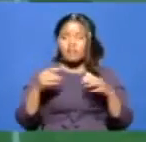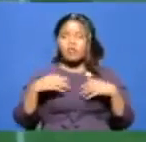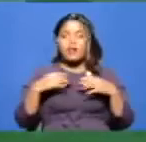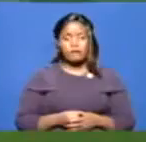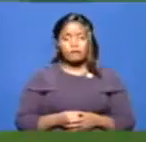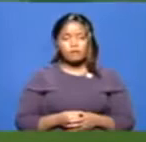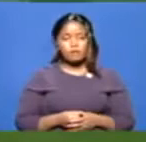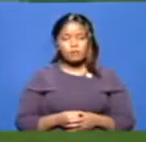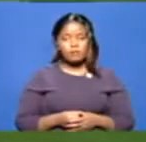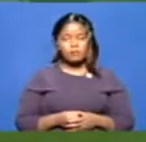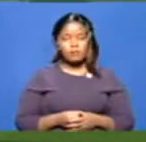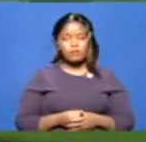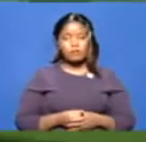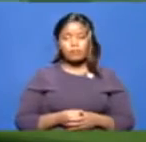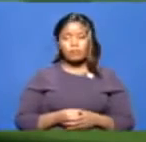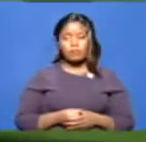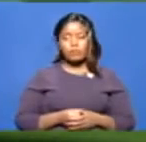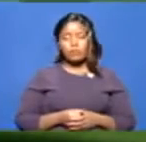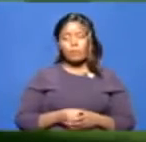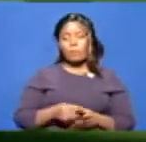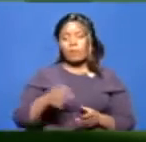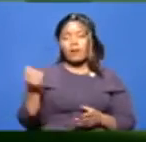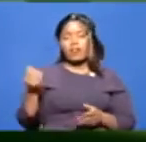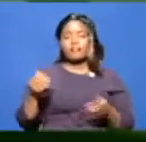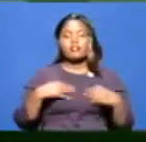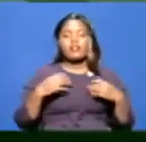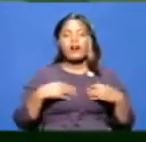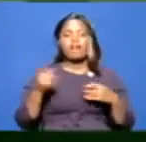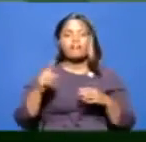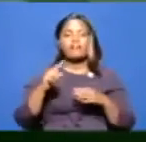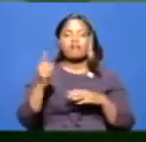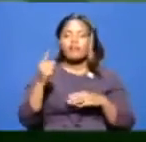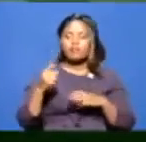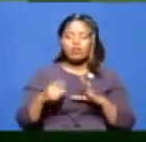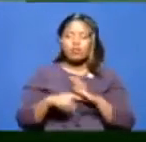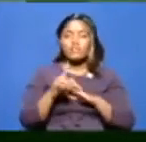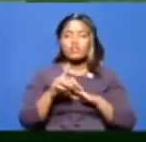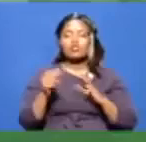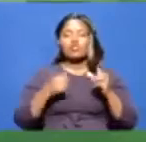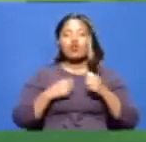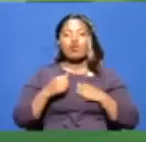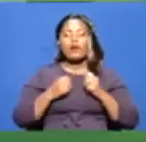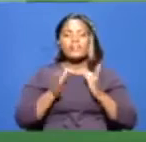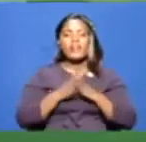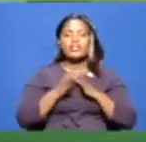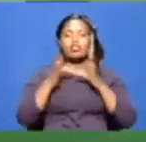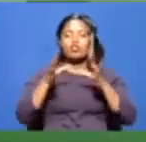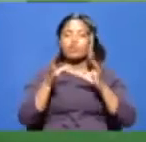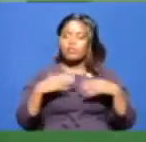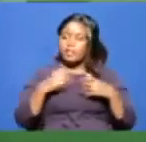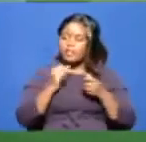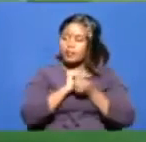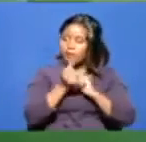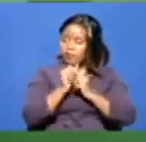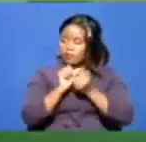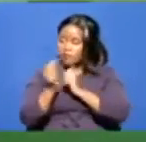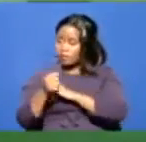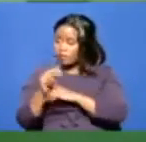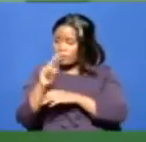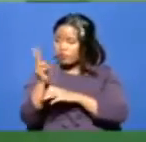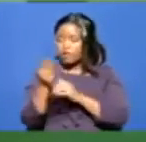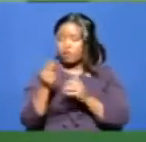at halftime. Intent on earning a fast win in the qualifiers, Rwanda head coach Vincent Mashami made a few changes in the second half, with his